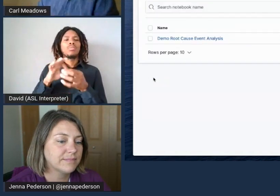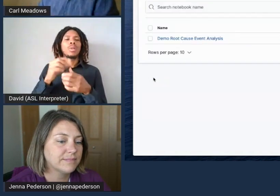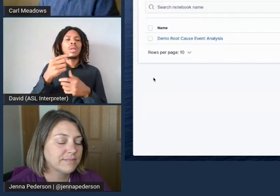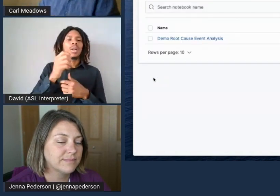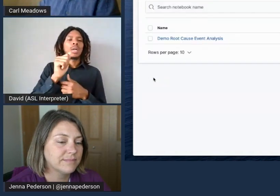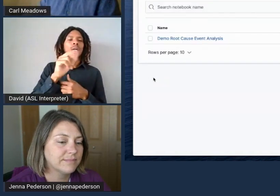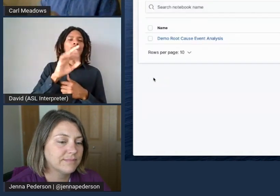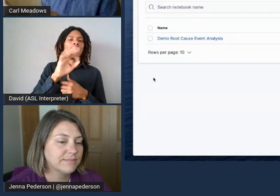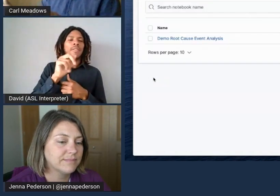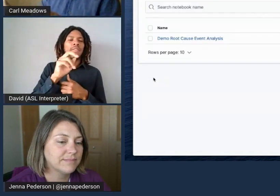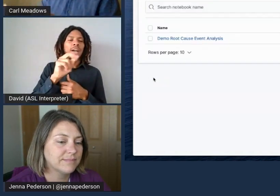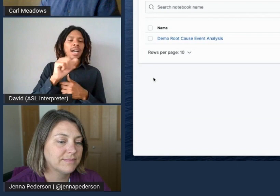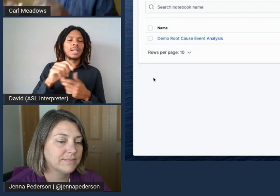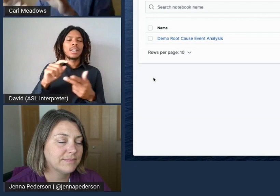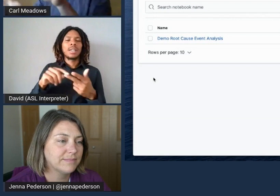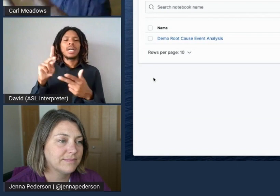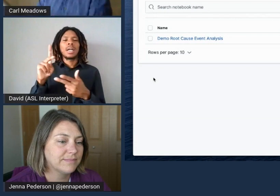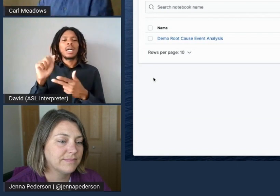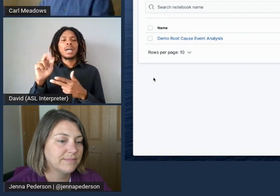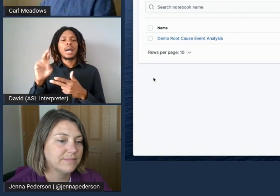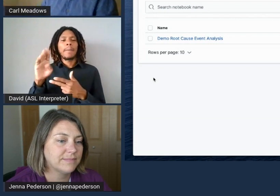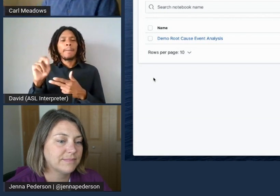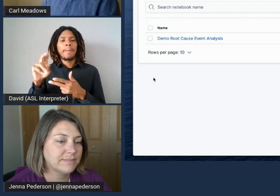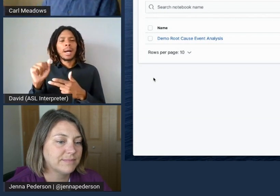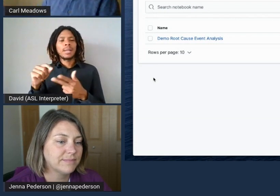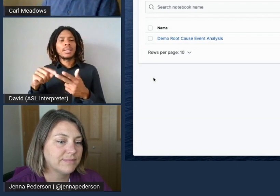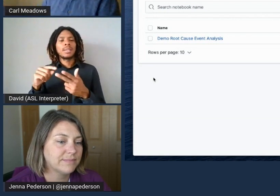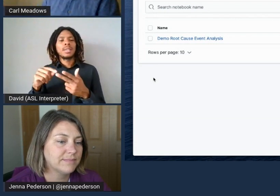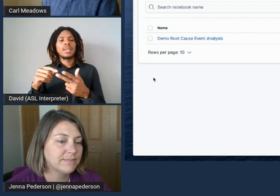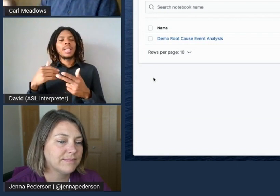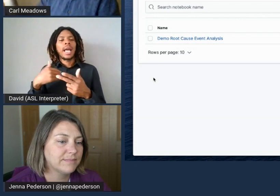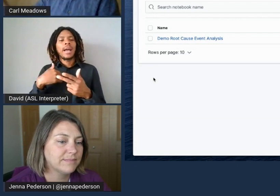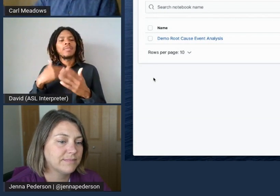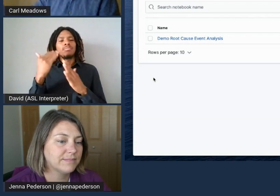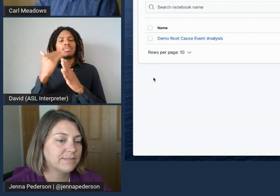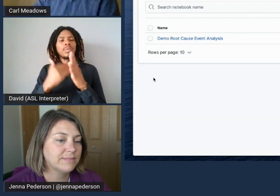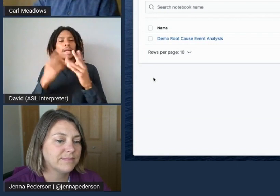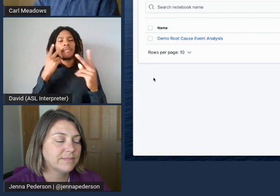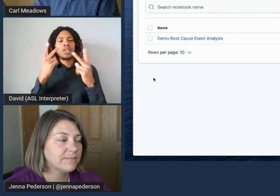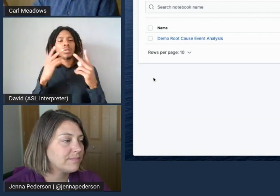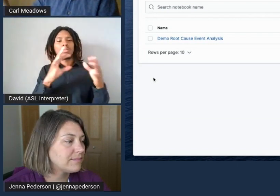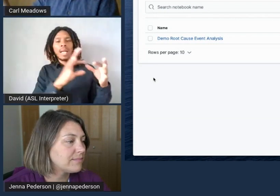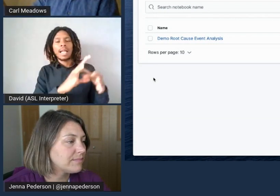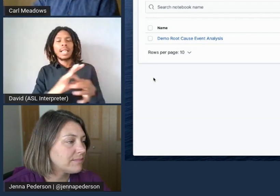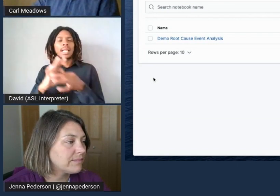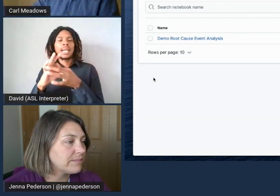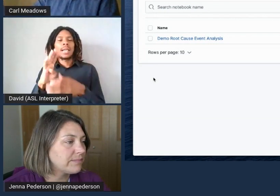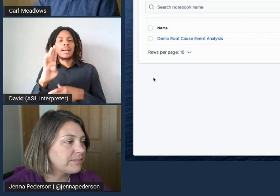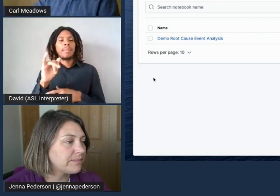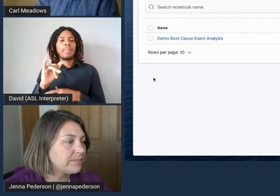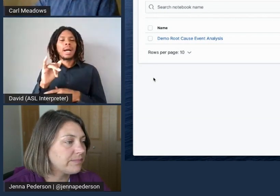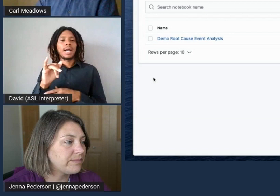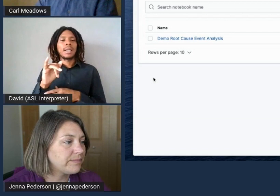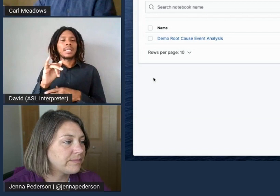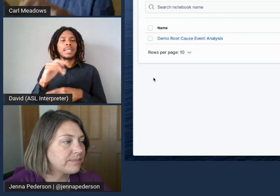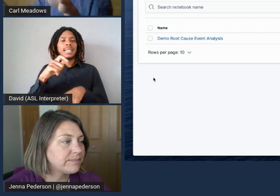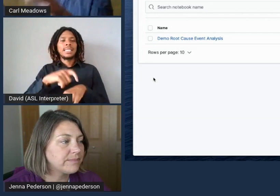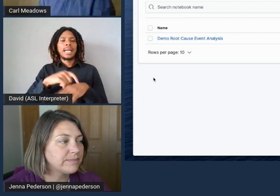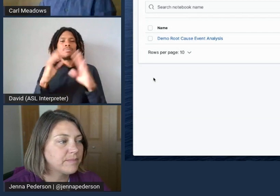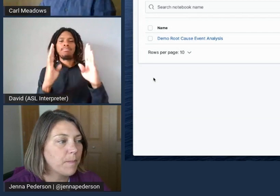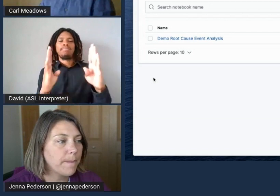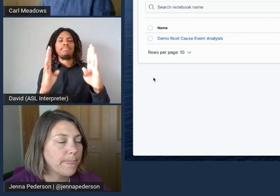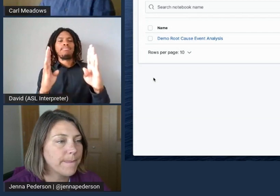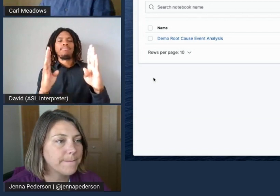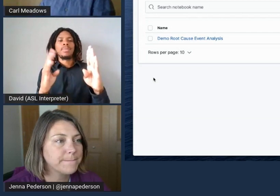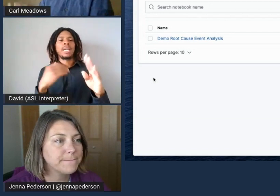and dashboards. And what they are is a set of visualizations that are usually linked by a single time window. So you'll have a bunch